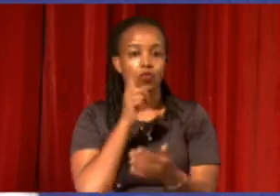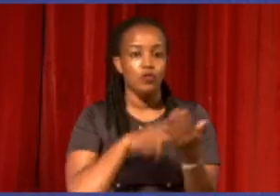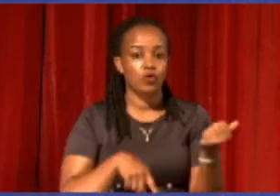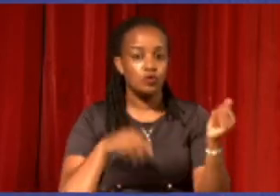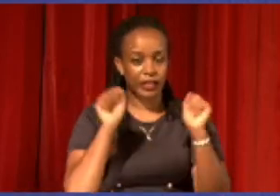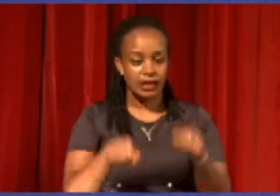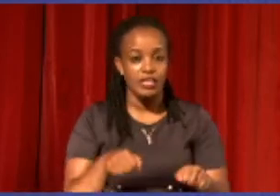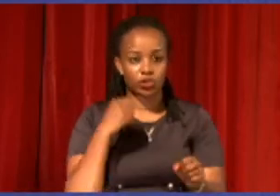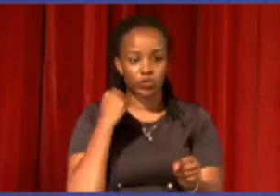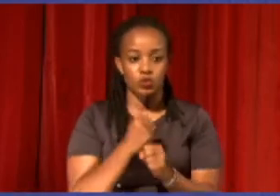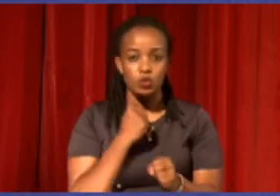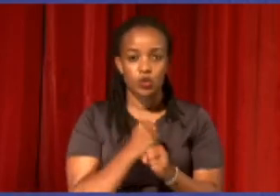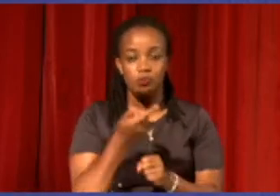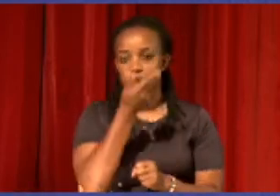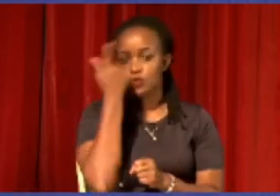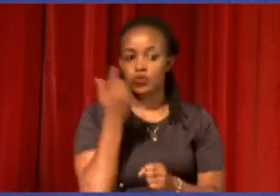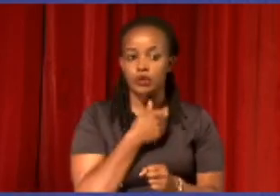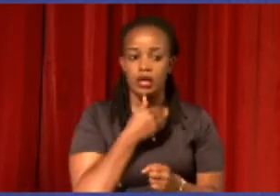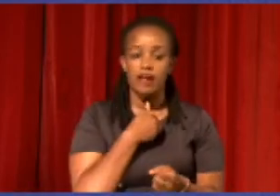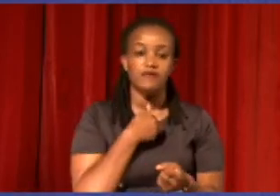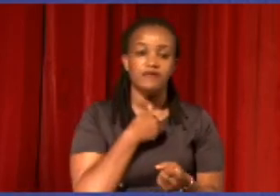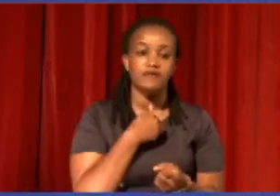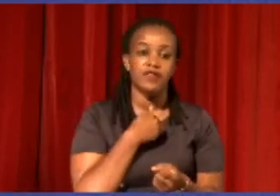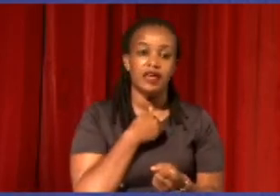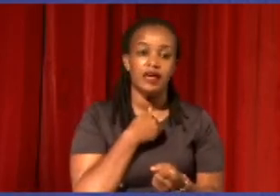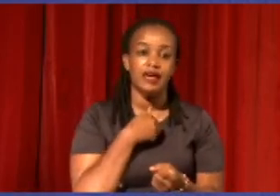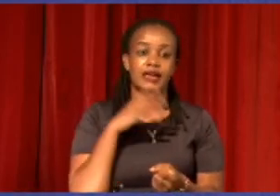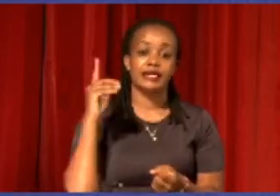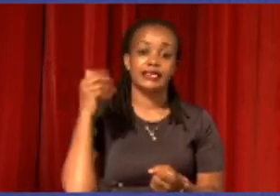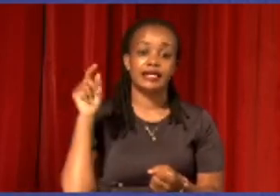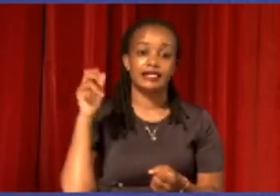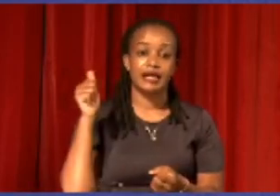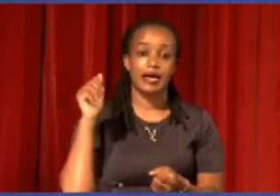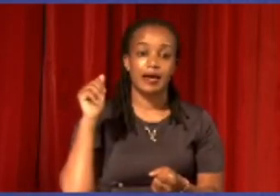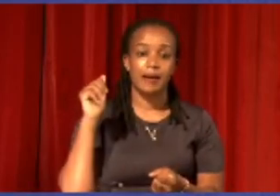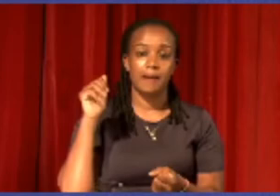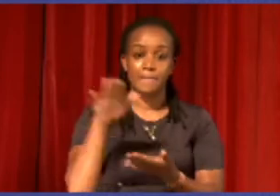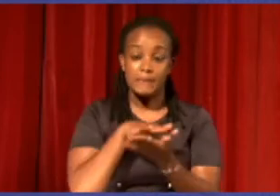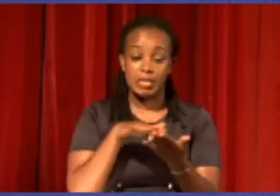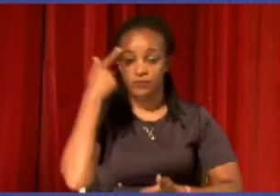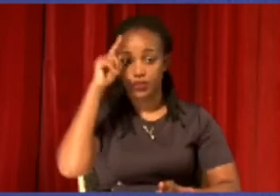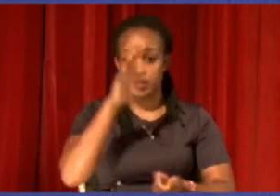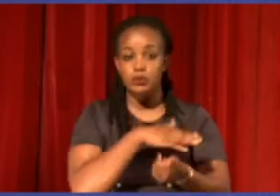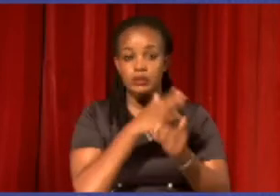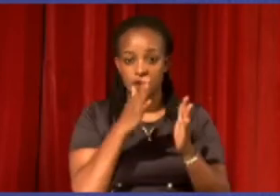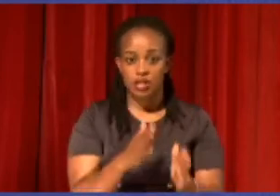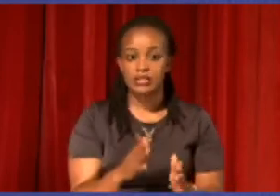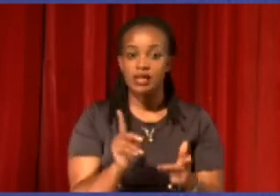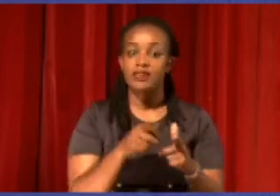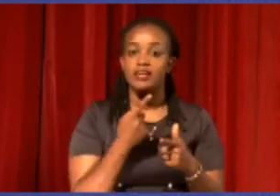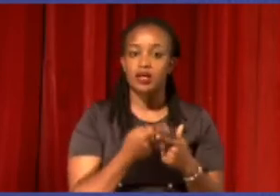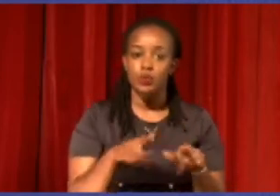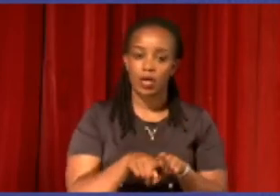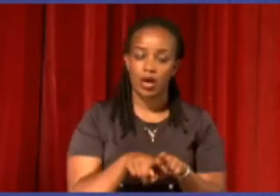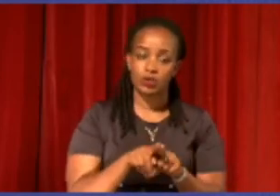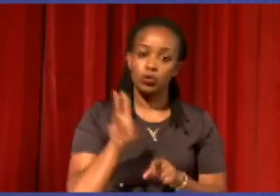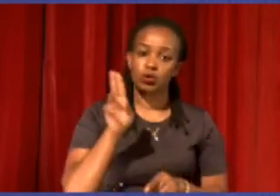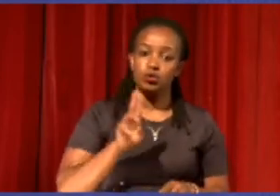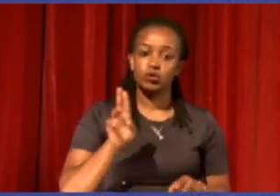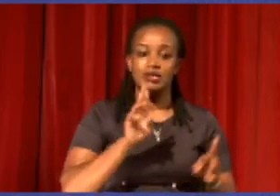since we have the reach for the musicians in the databases, those who are not in the databases, we are also using their